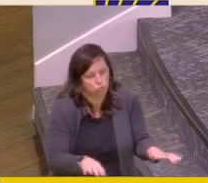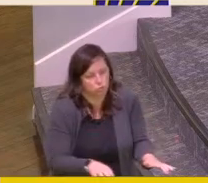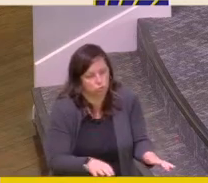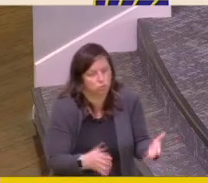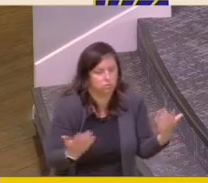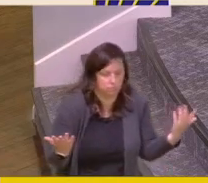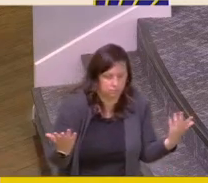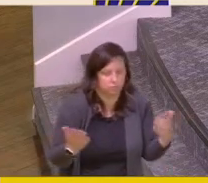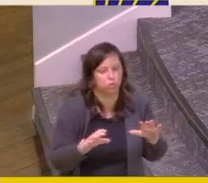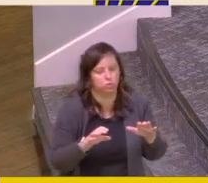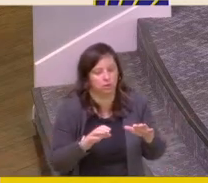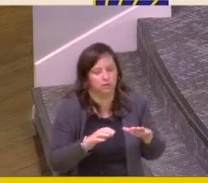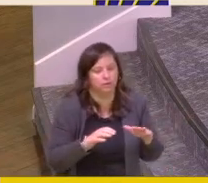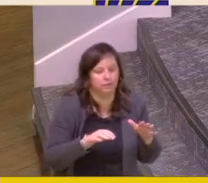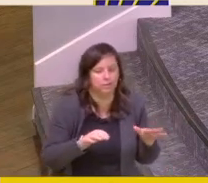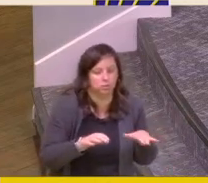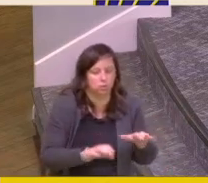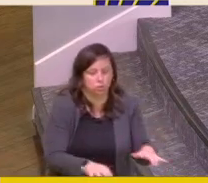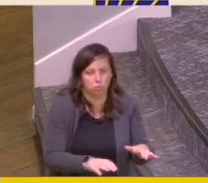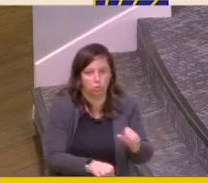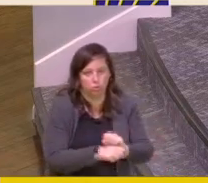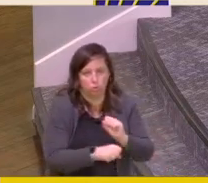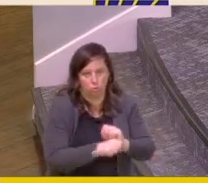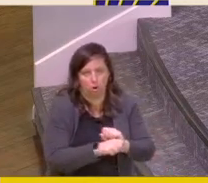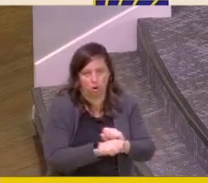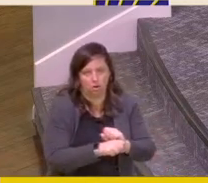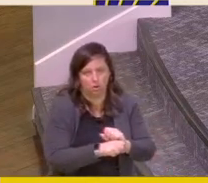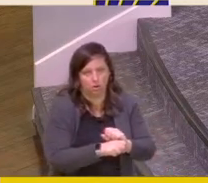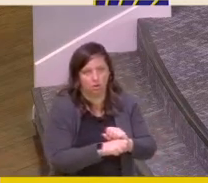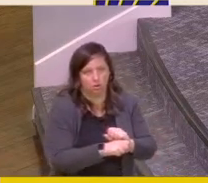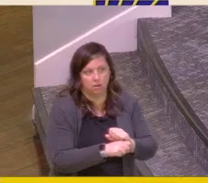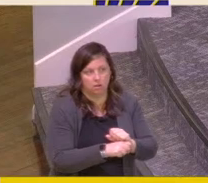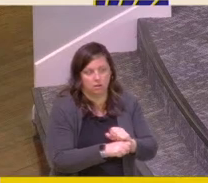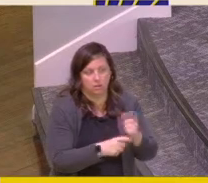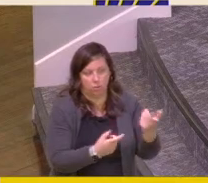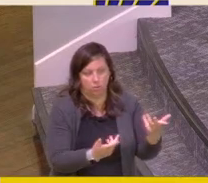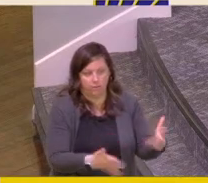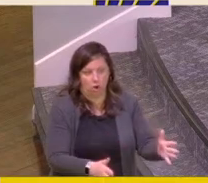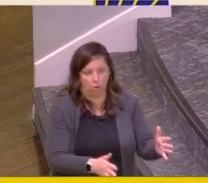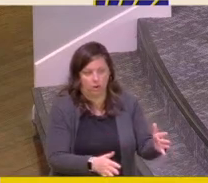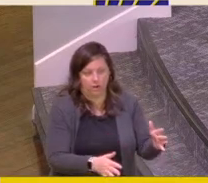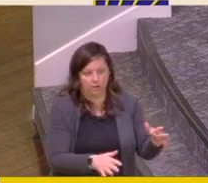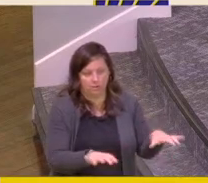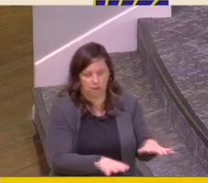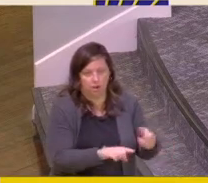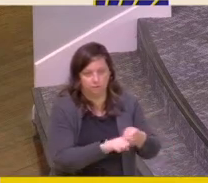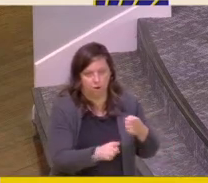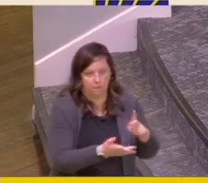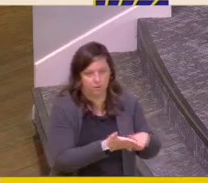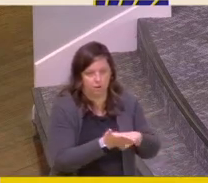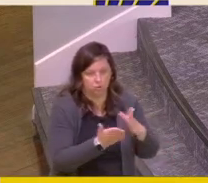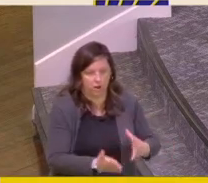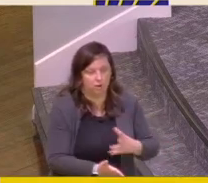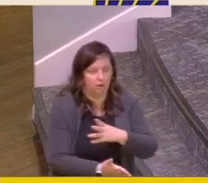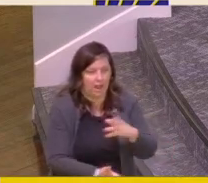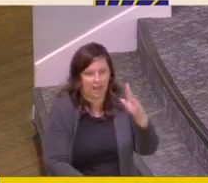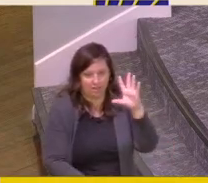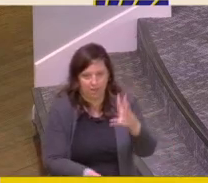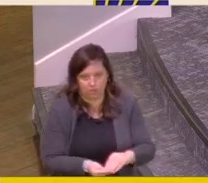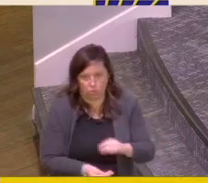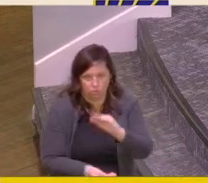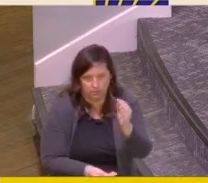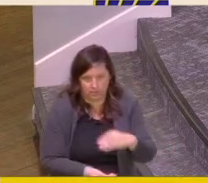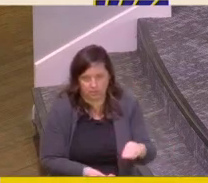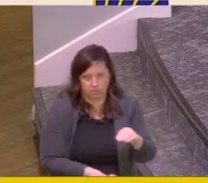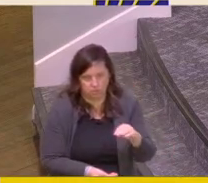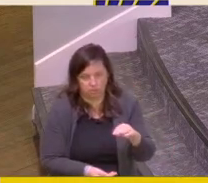levels, to the work that's been done thus far by the contractor, plus an additional percentage of what the total construction cost would be. I